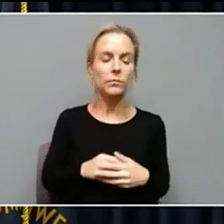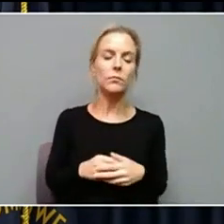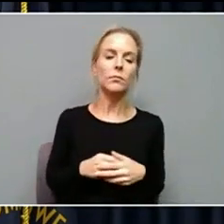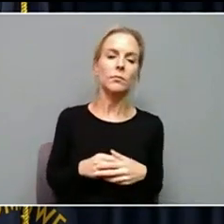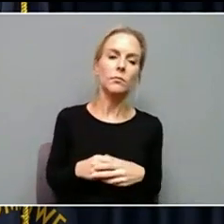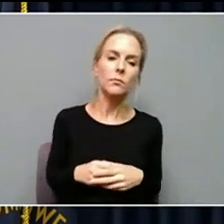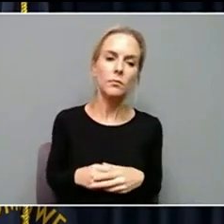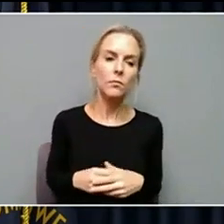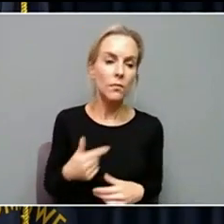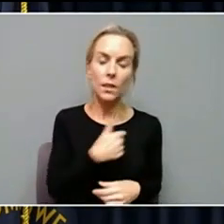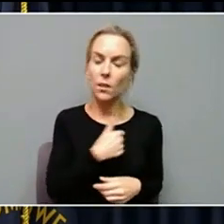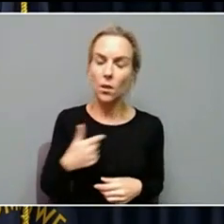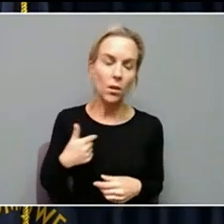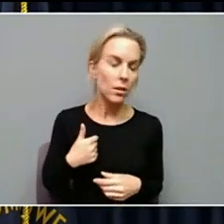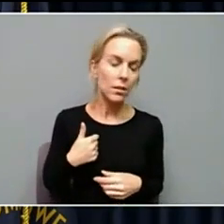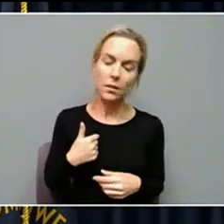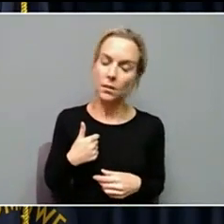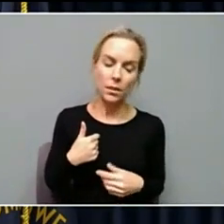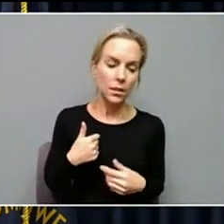We're at an unprecedented